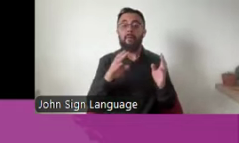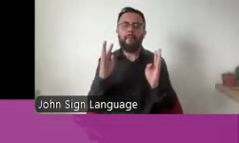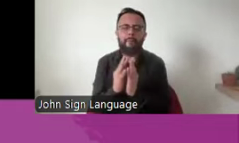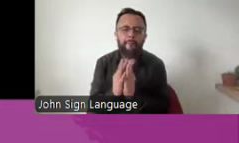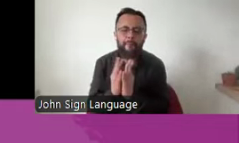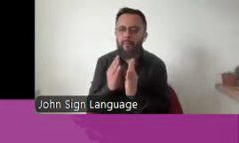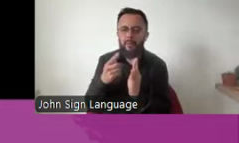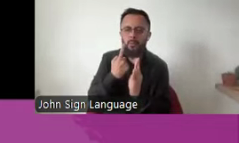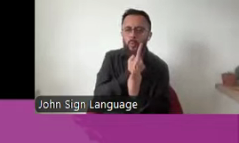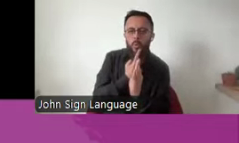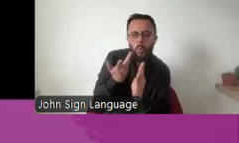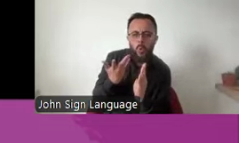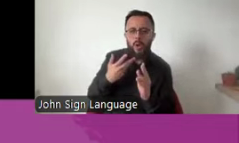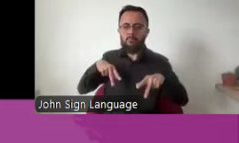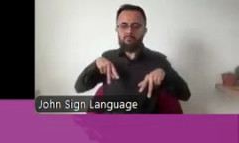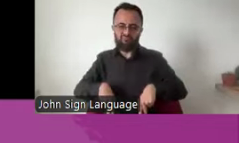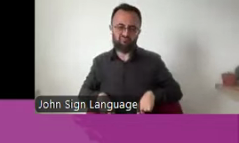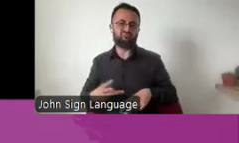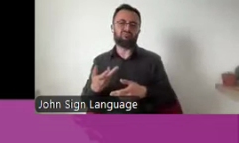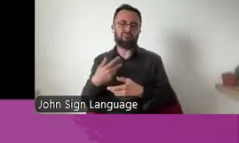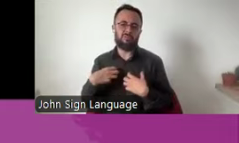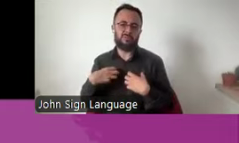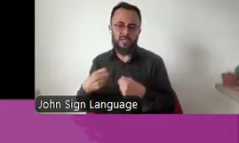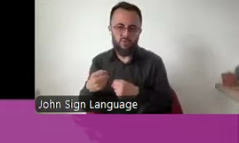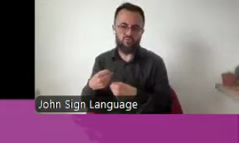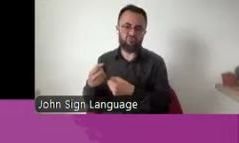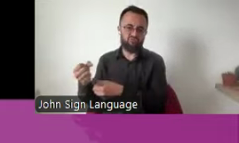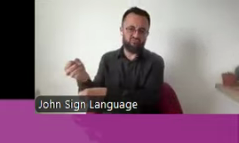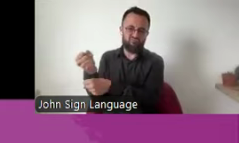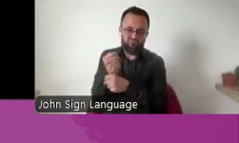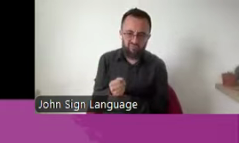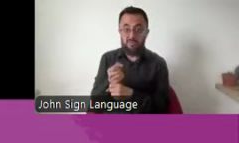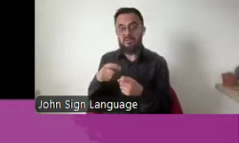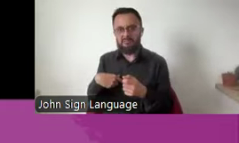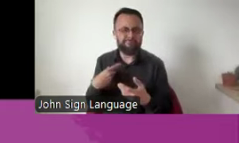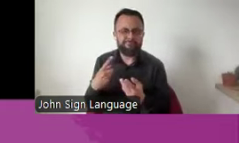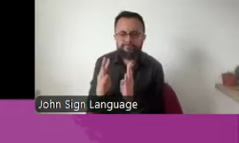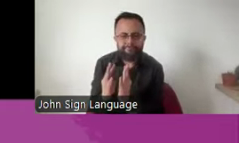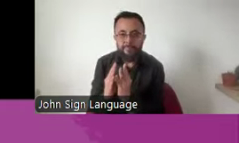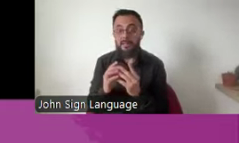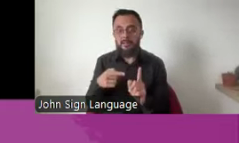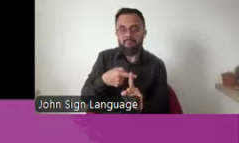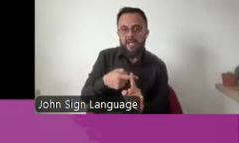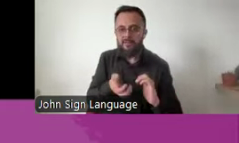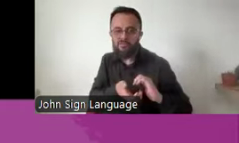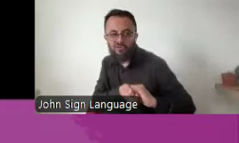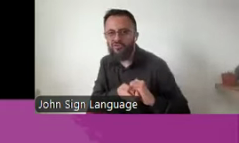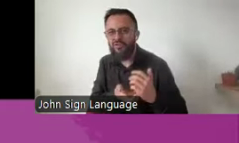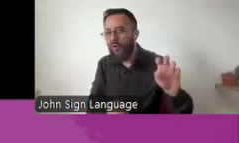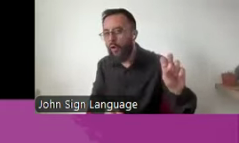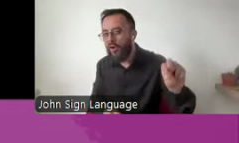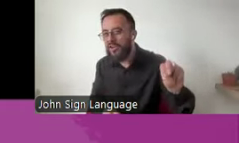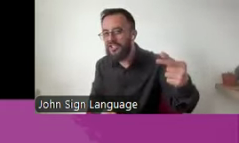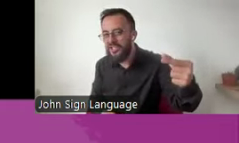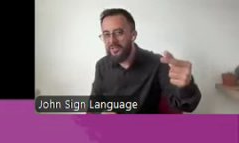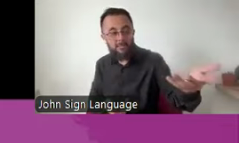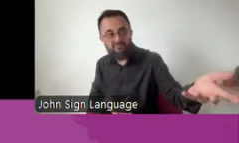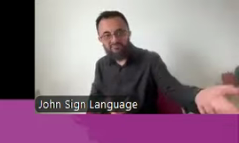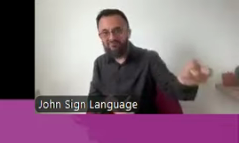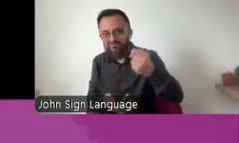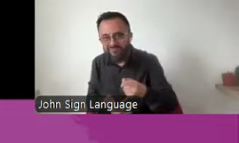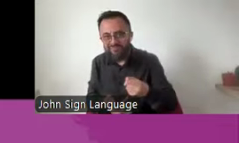society partners. The second picture that you can see is actually my favorite one. It's when we met with a